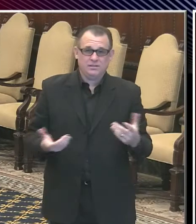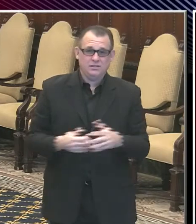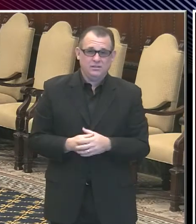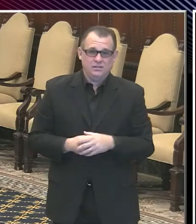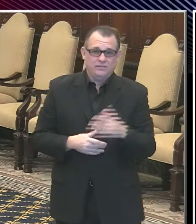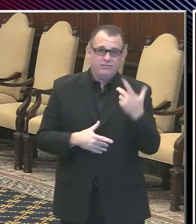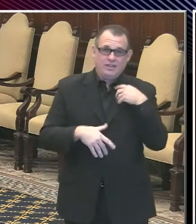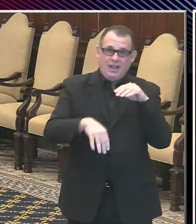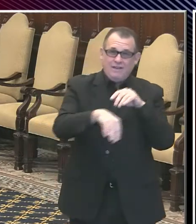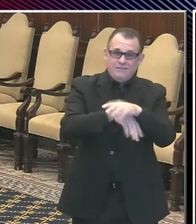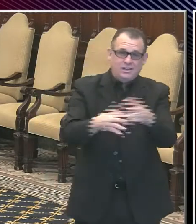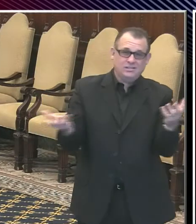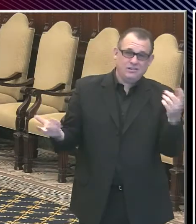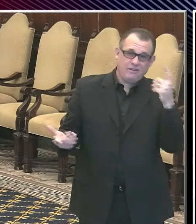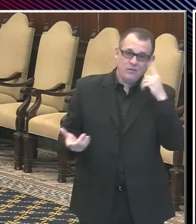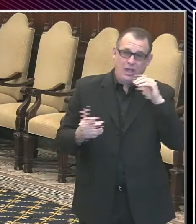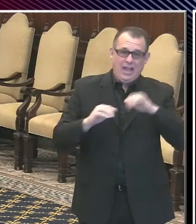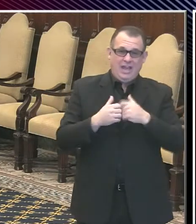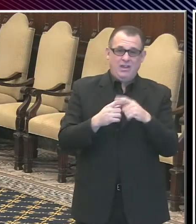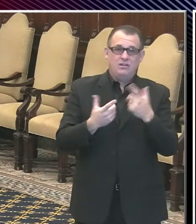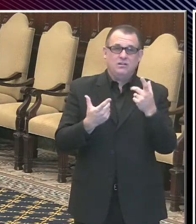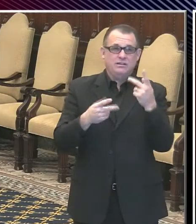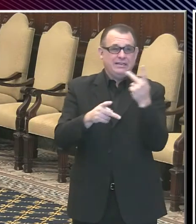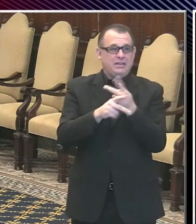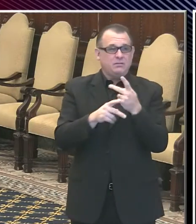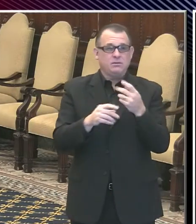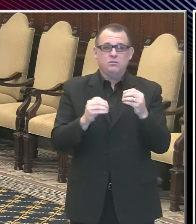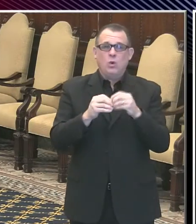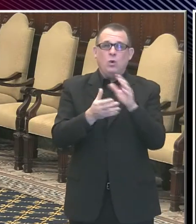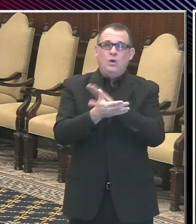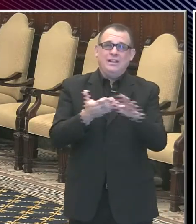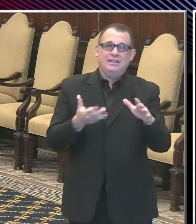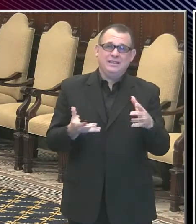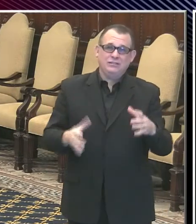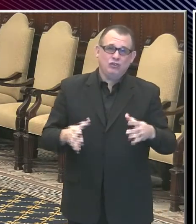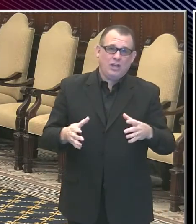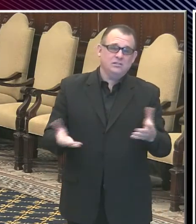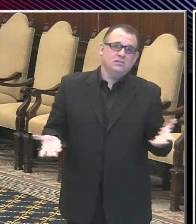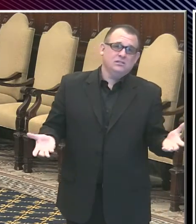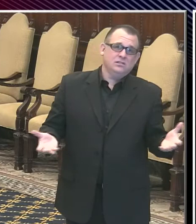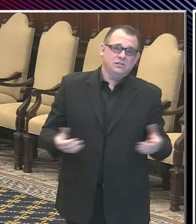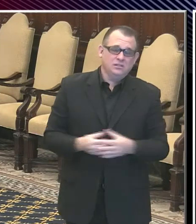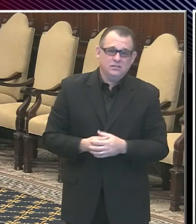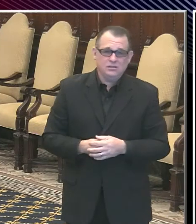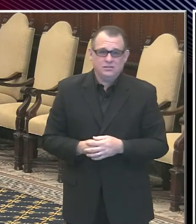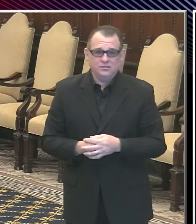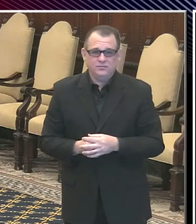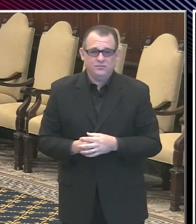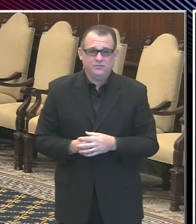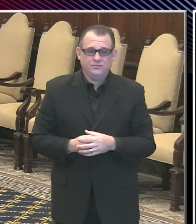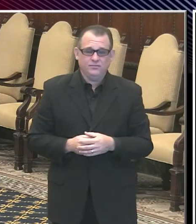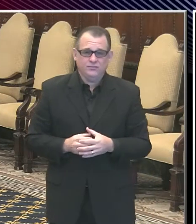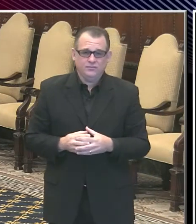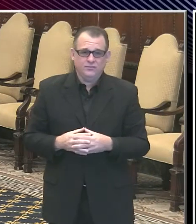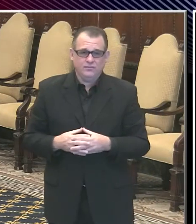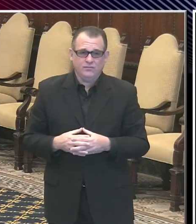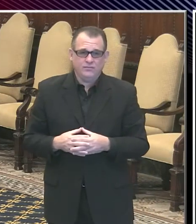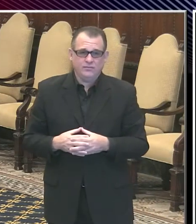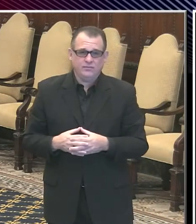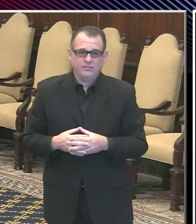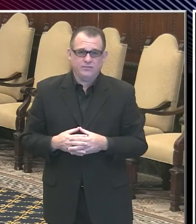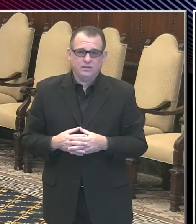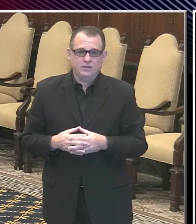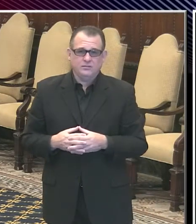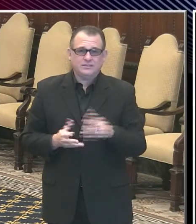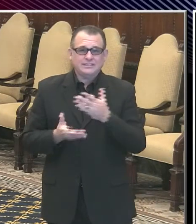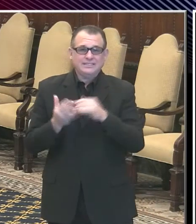advice for trying to have a cleaner city. Thank you. Is there a plan for how some of the stuff that is out there from